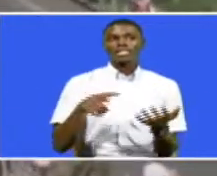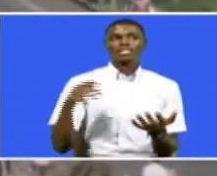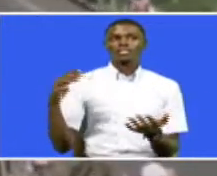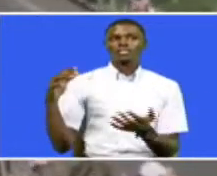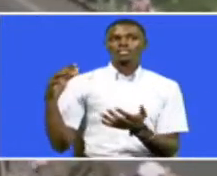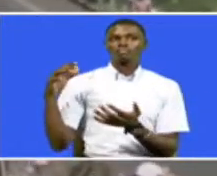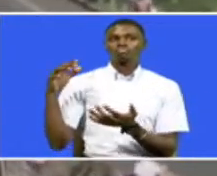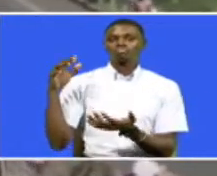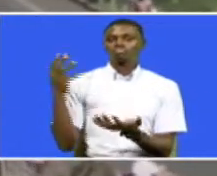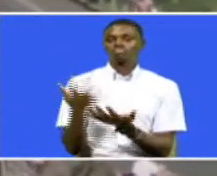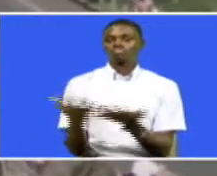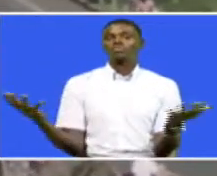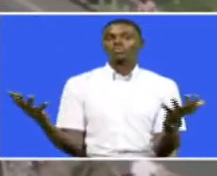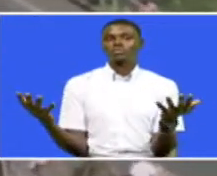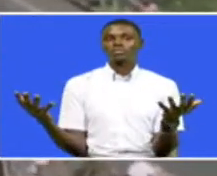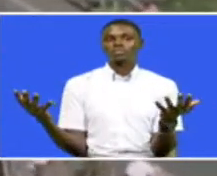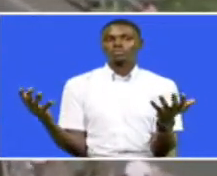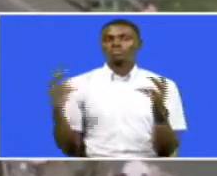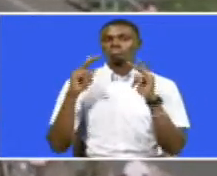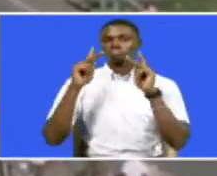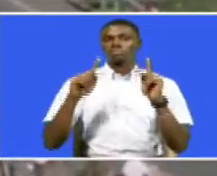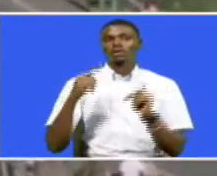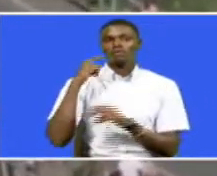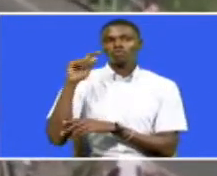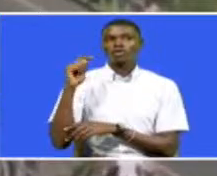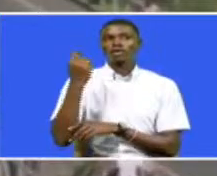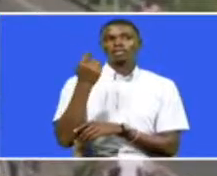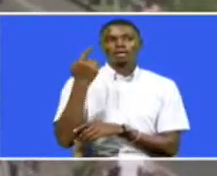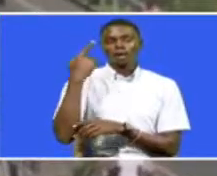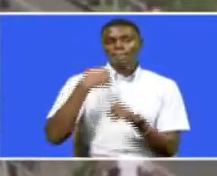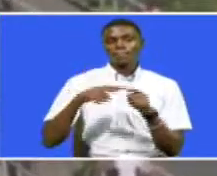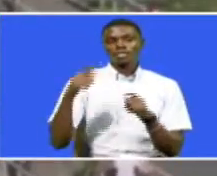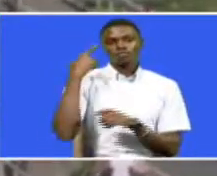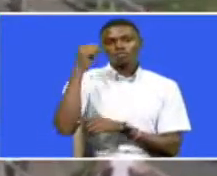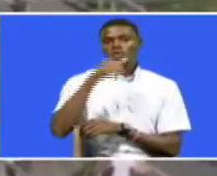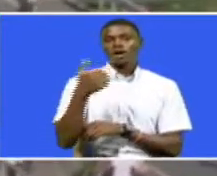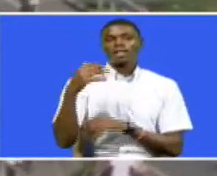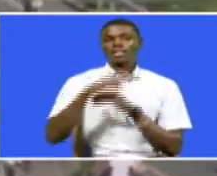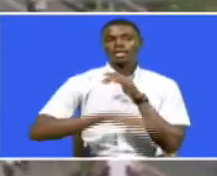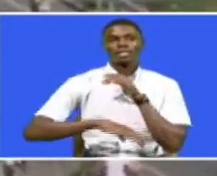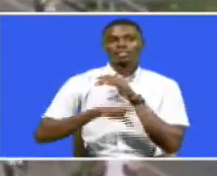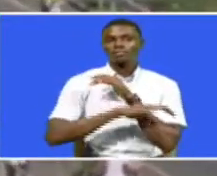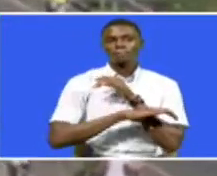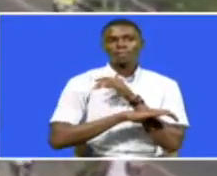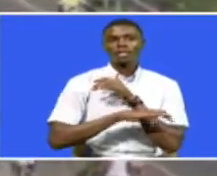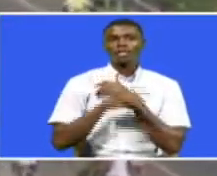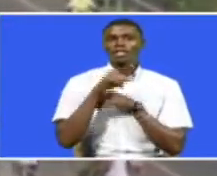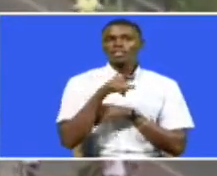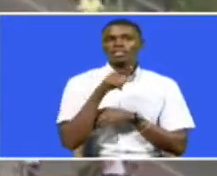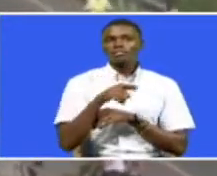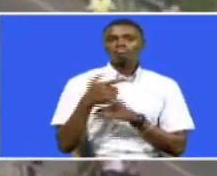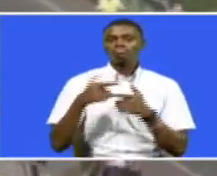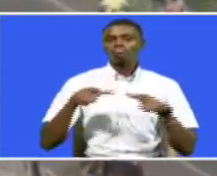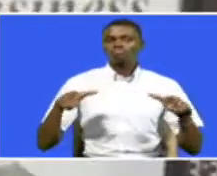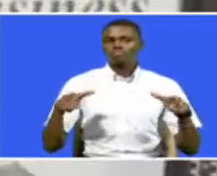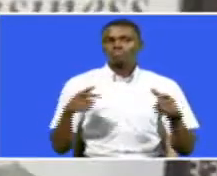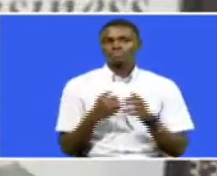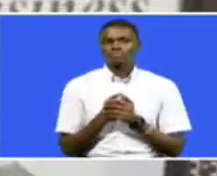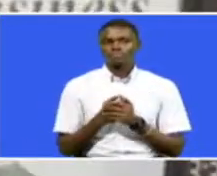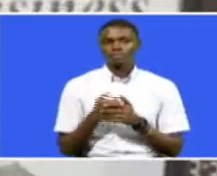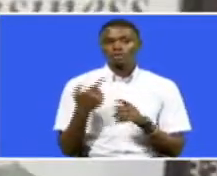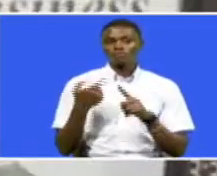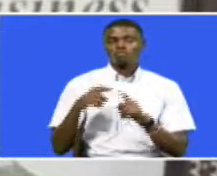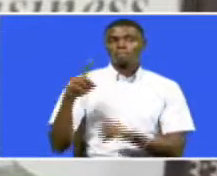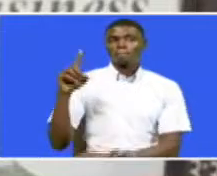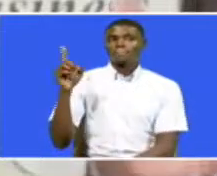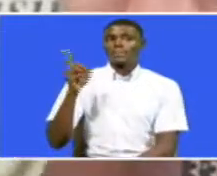for Kisumu or for Kenya, they were for the other countries. And along the line from